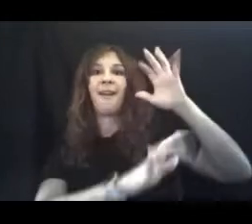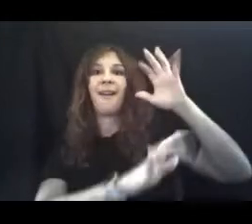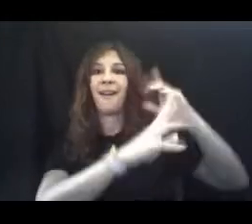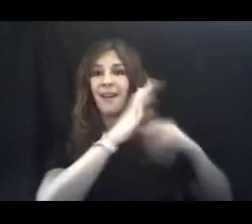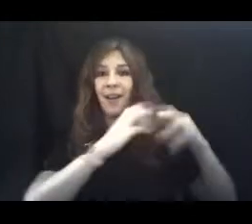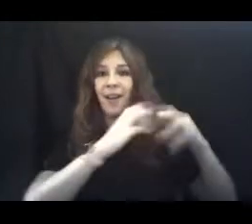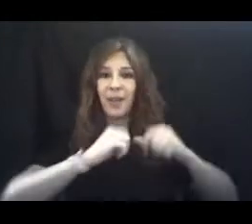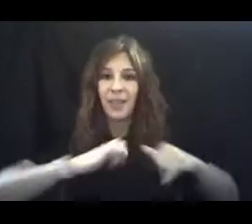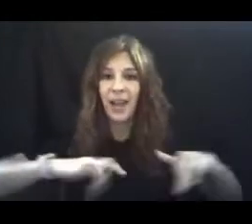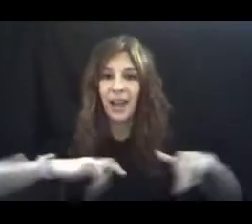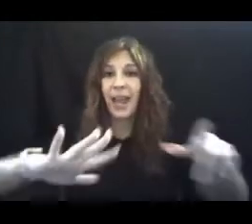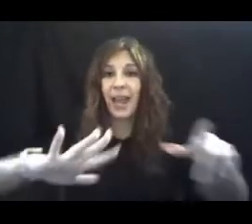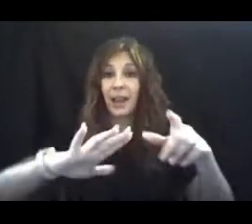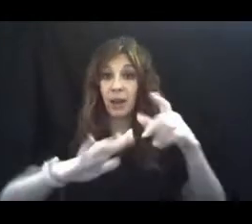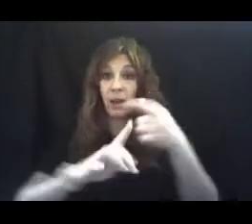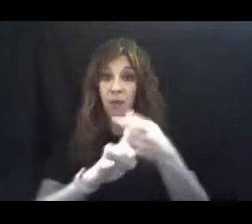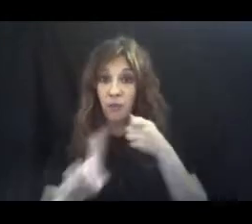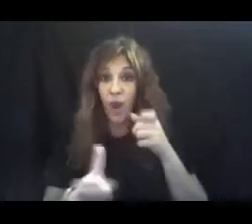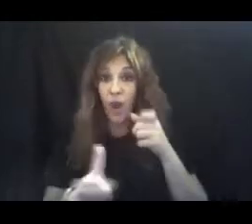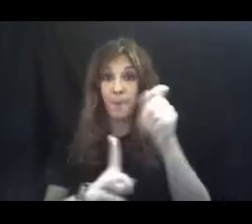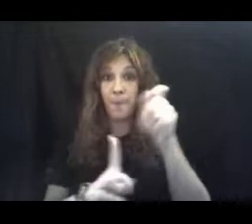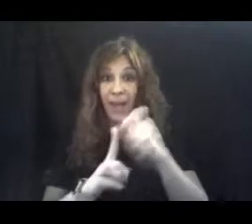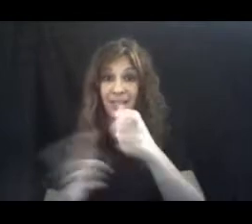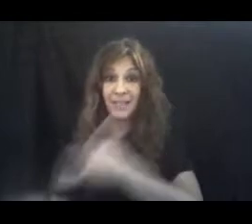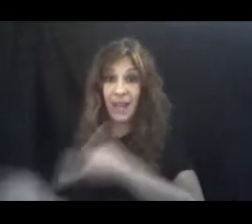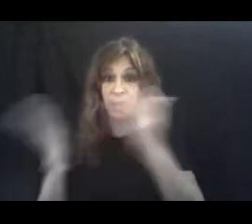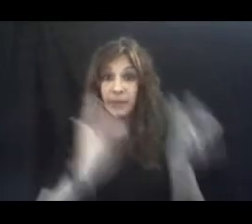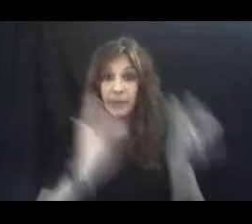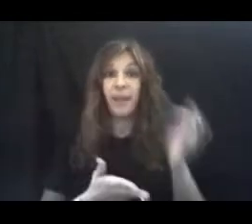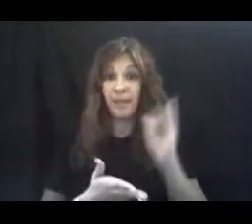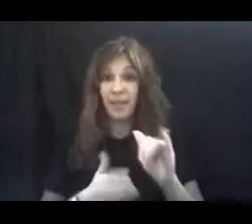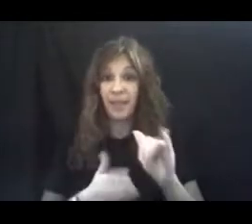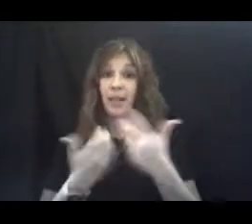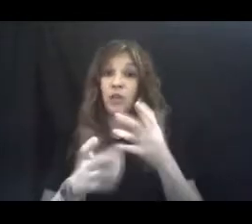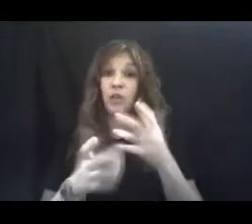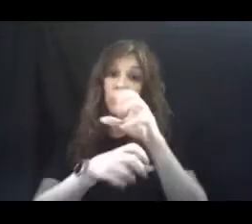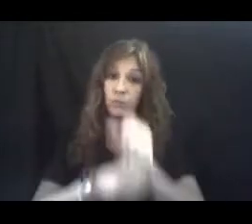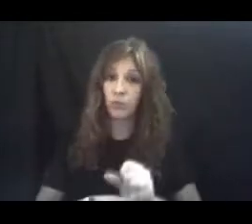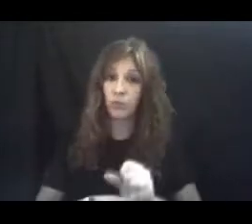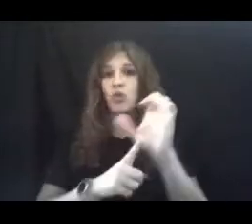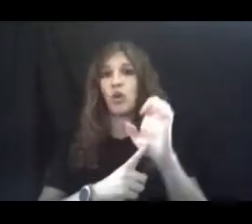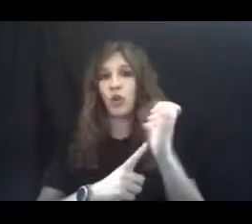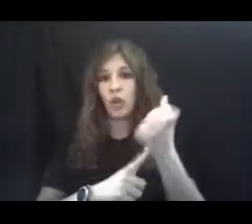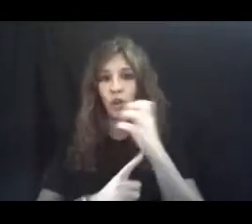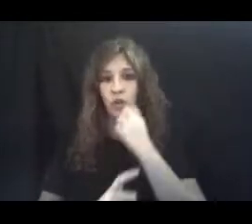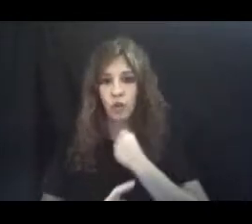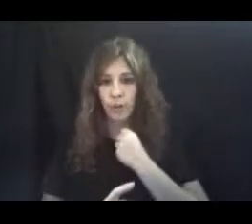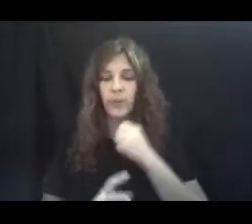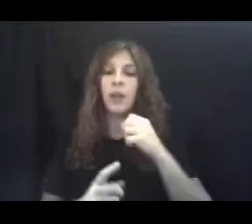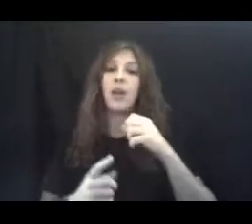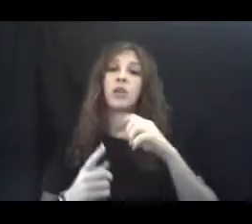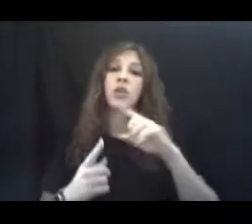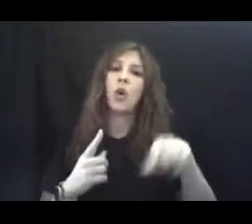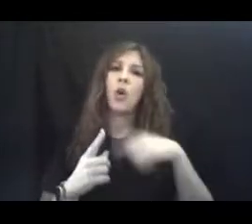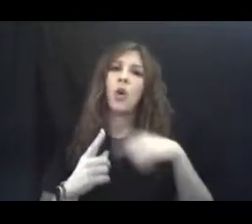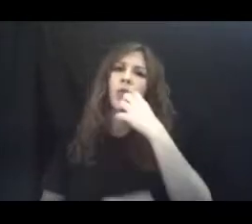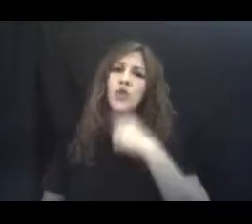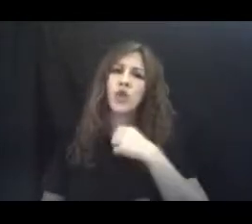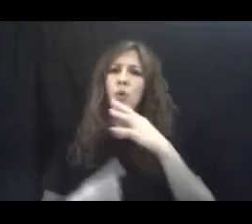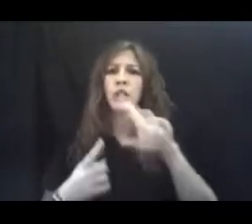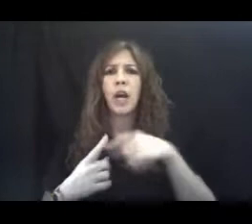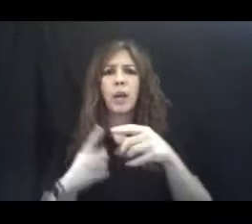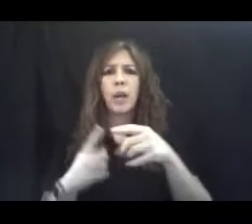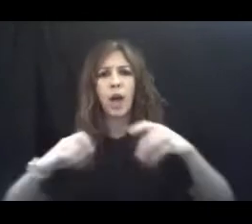culture going. So just to share a little bit about what is stored when we talk about ingredients, when we talk about things that are